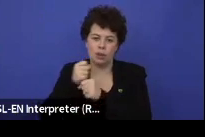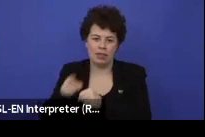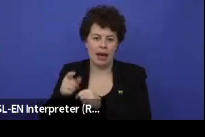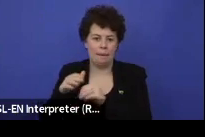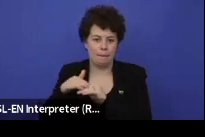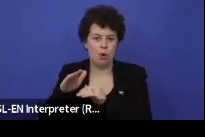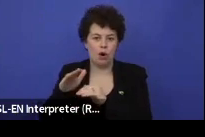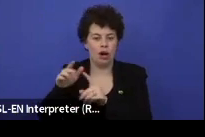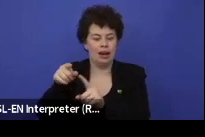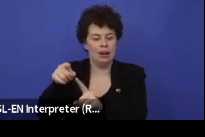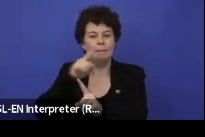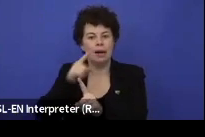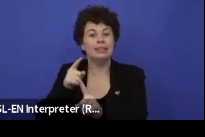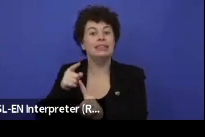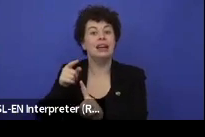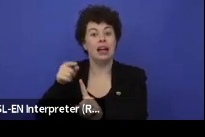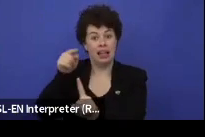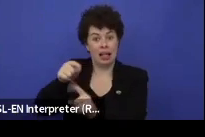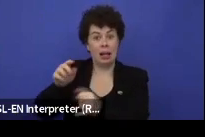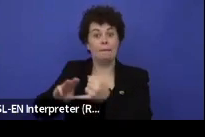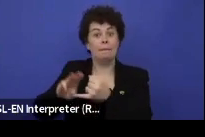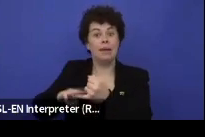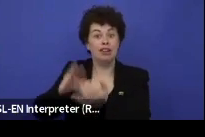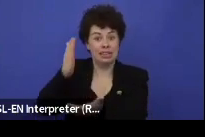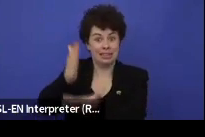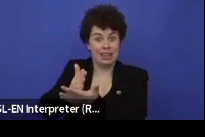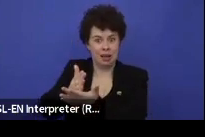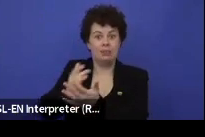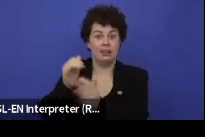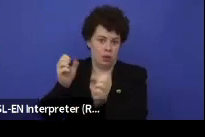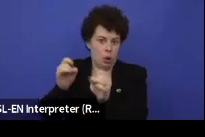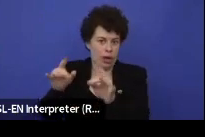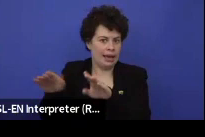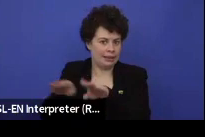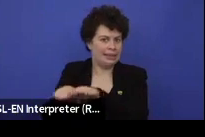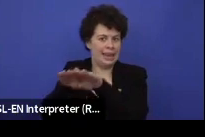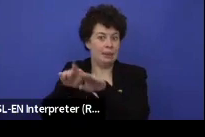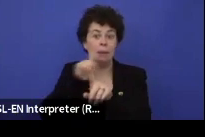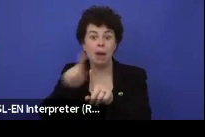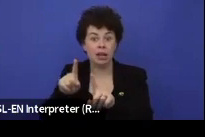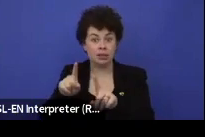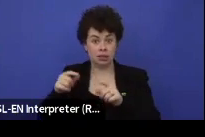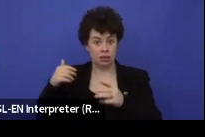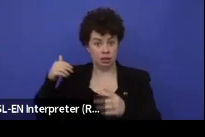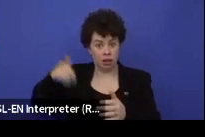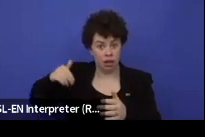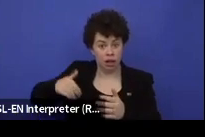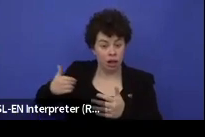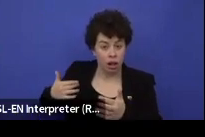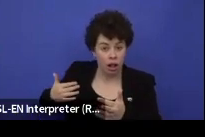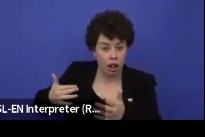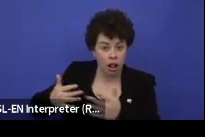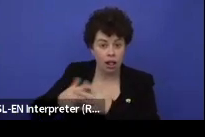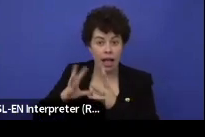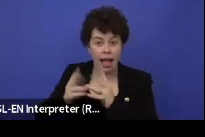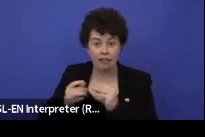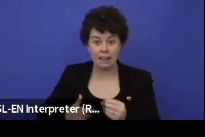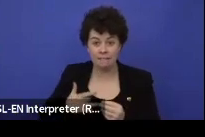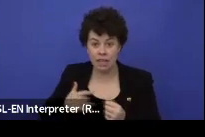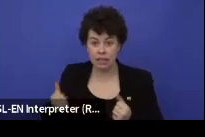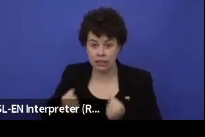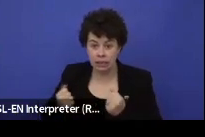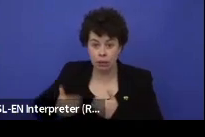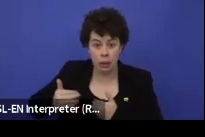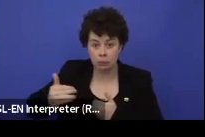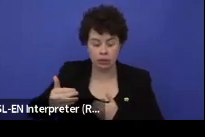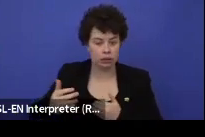different. And two people can have what, you know, on paper are the same symptoms, but how they